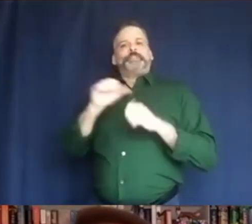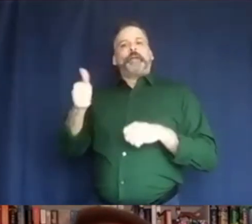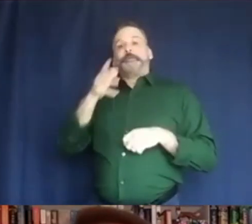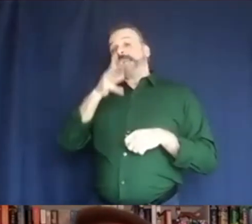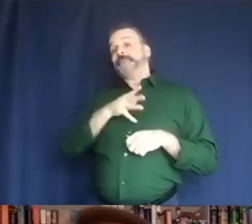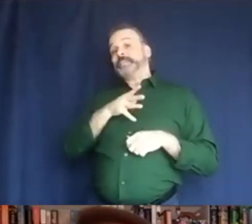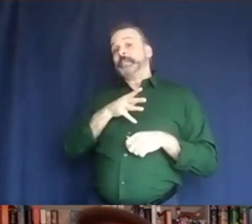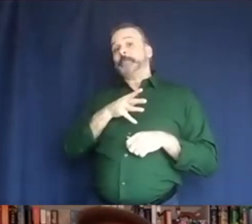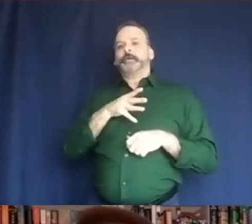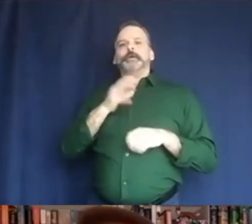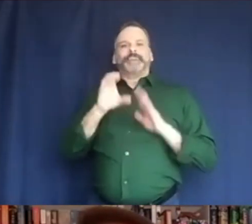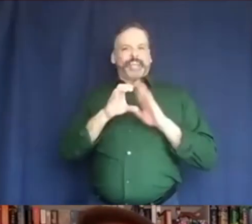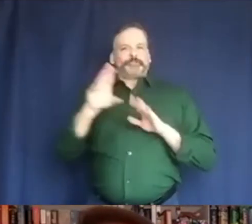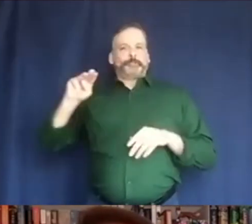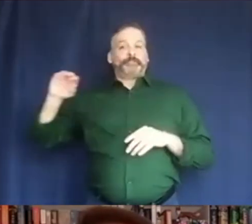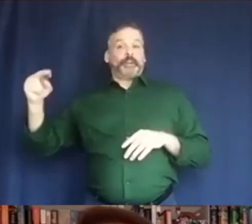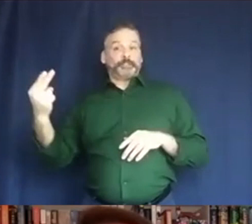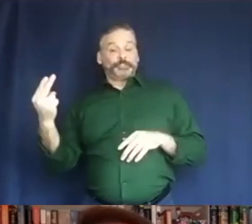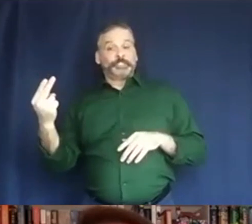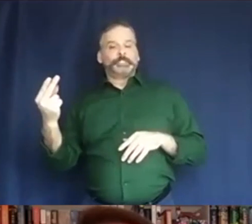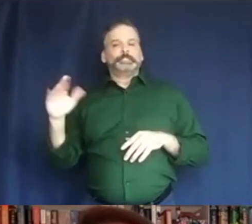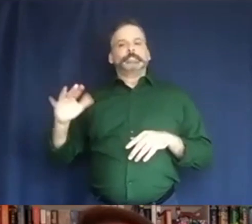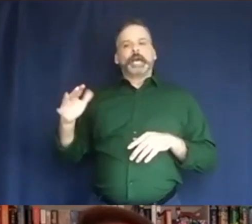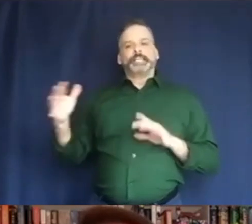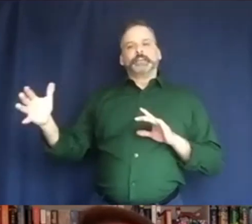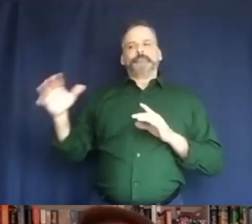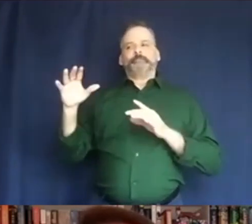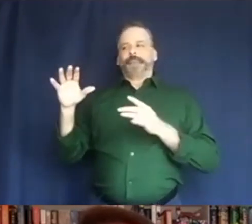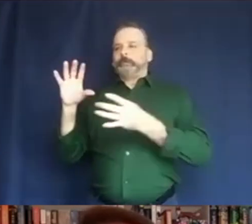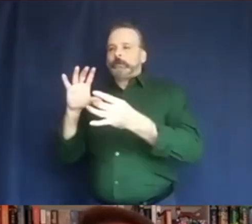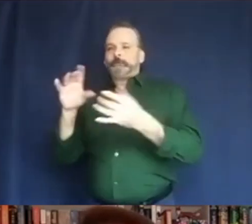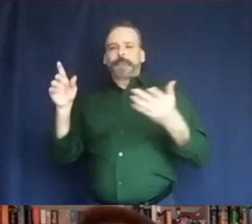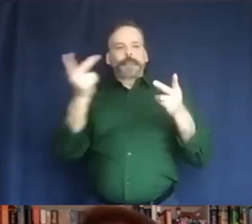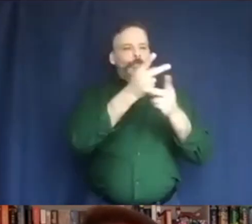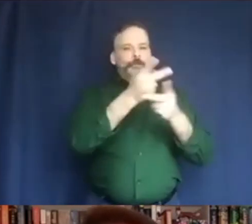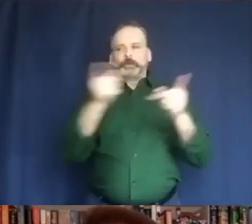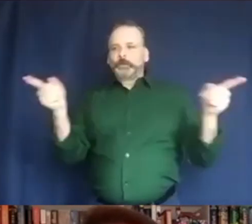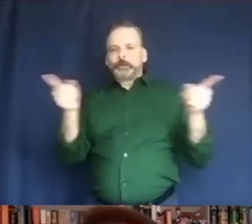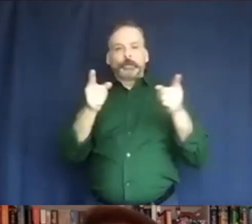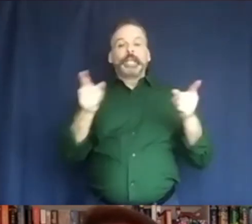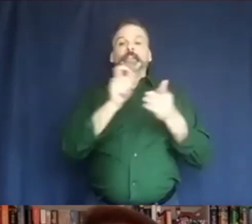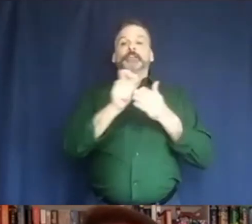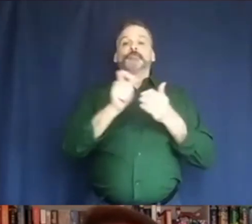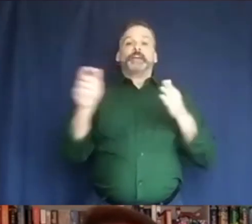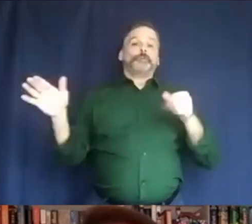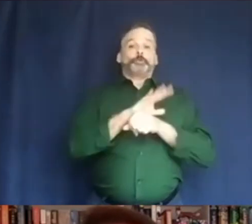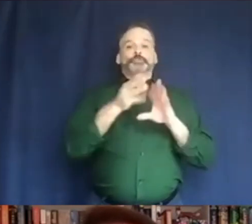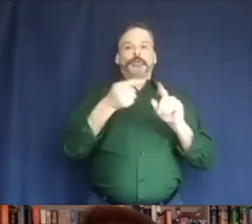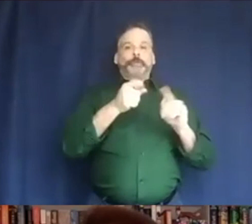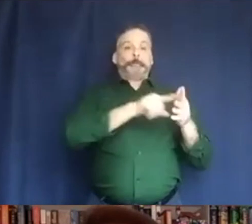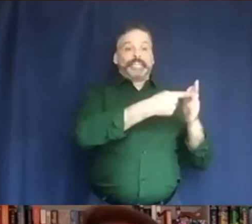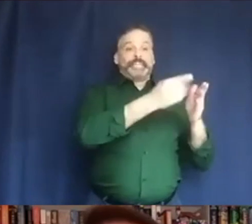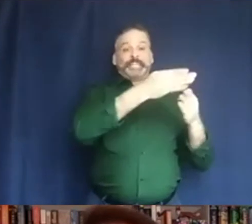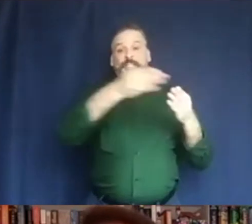figures in the mythology, and then kind of connected those dots and then wrote a whole story beginning to end, and kind of like it kind of filled